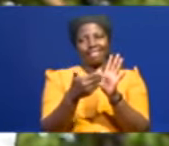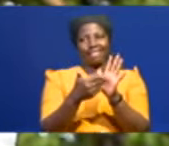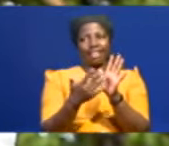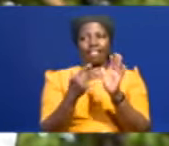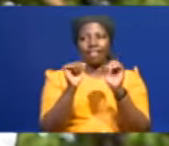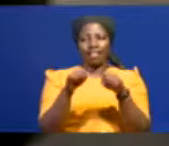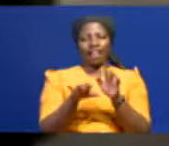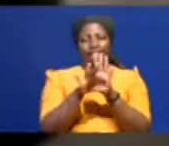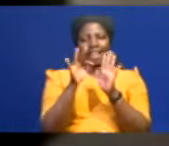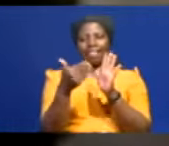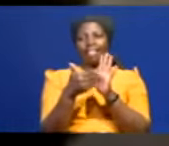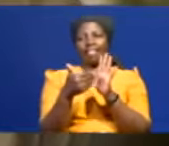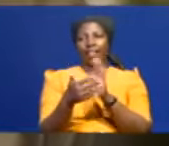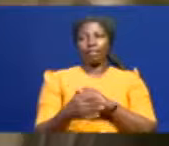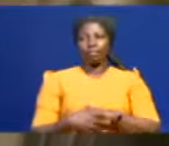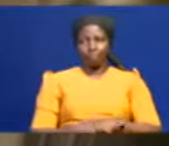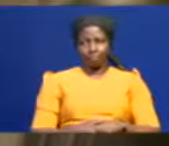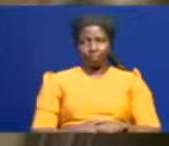they can find it there.